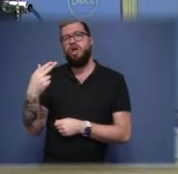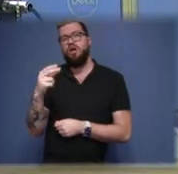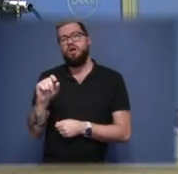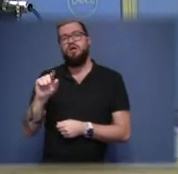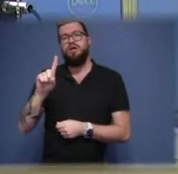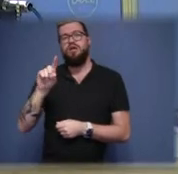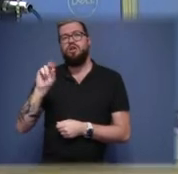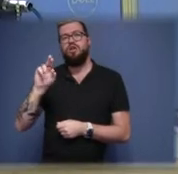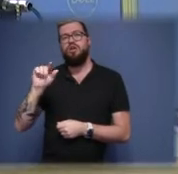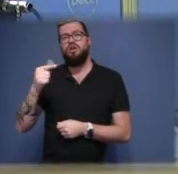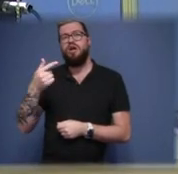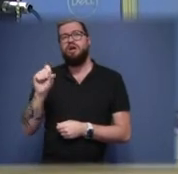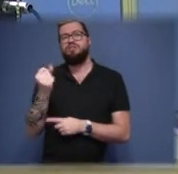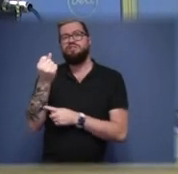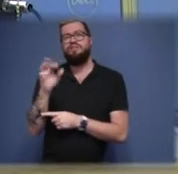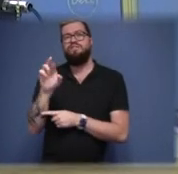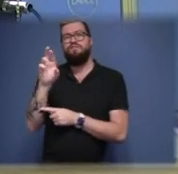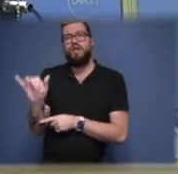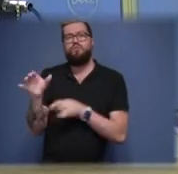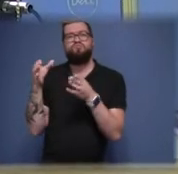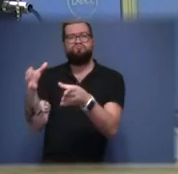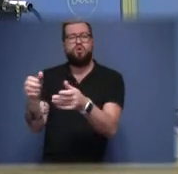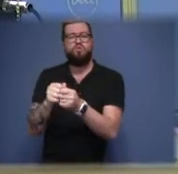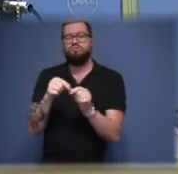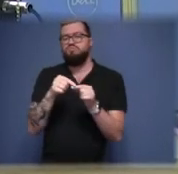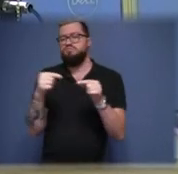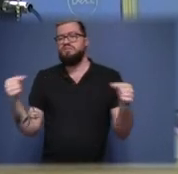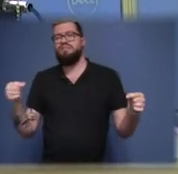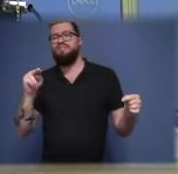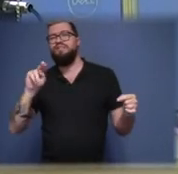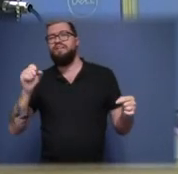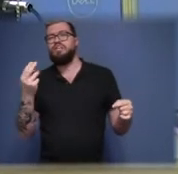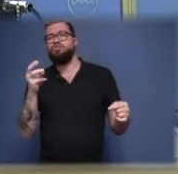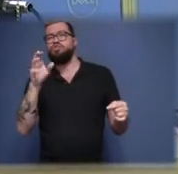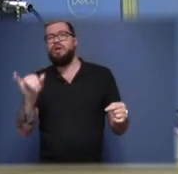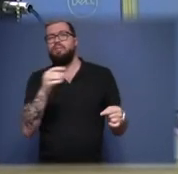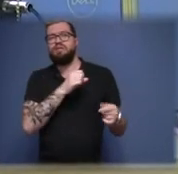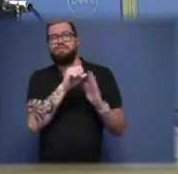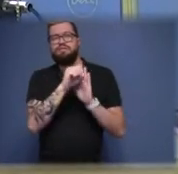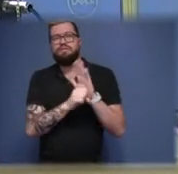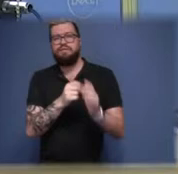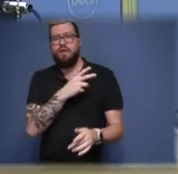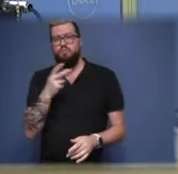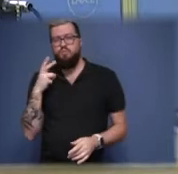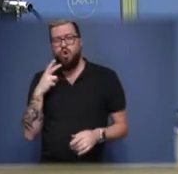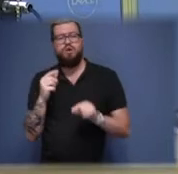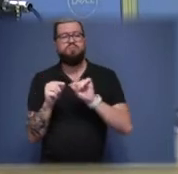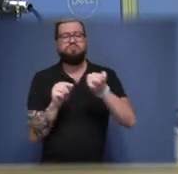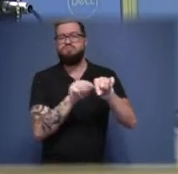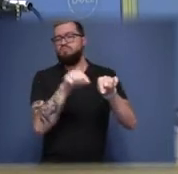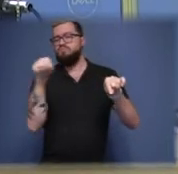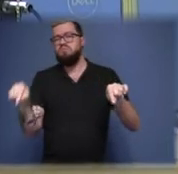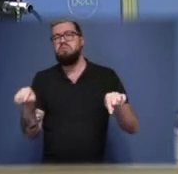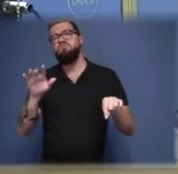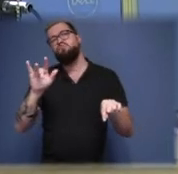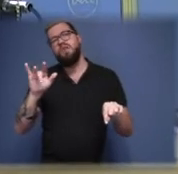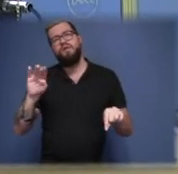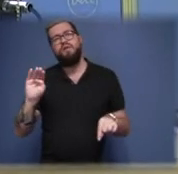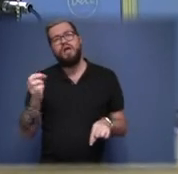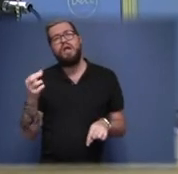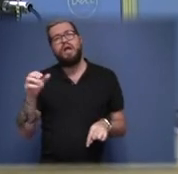across the street from the Chamonix State Park. It was a farm of about 25